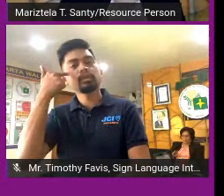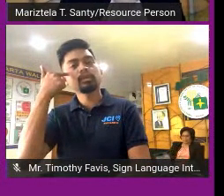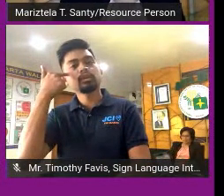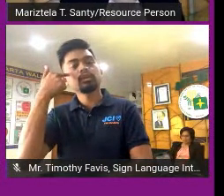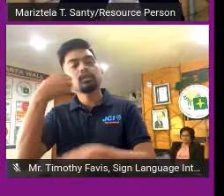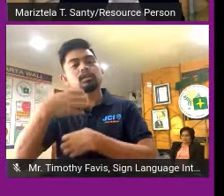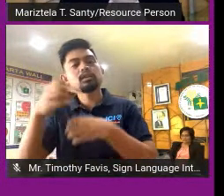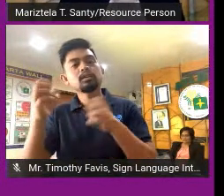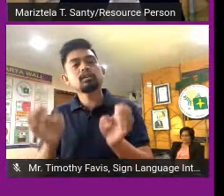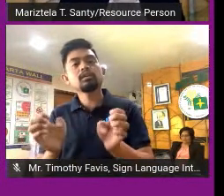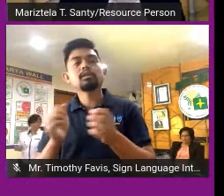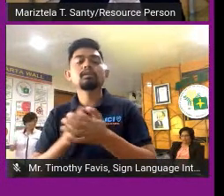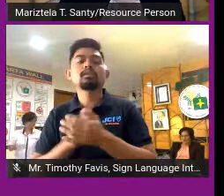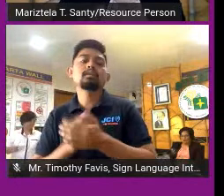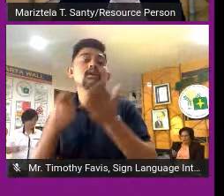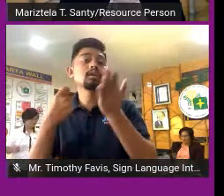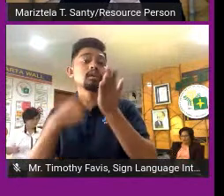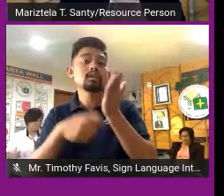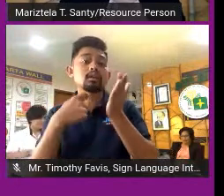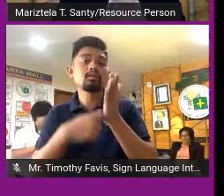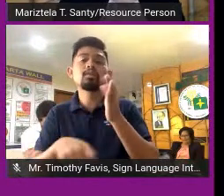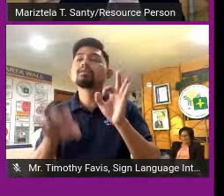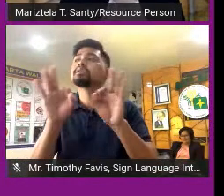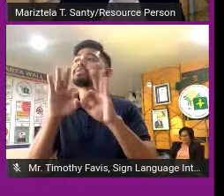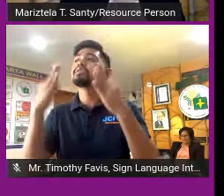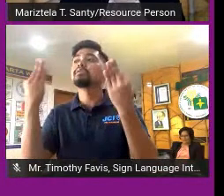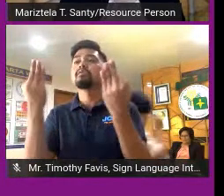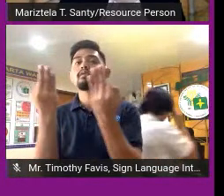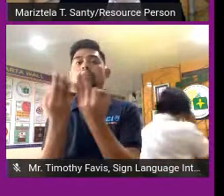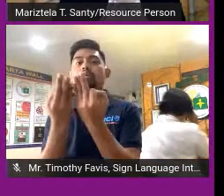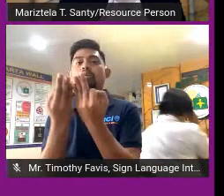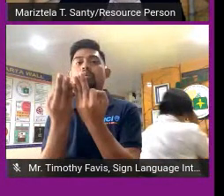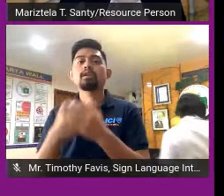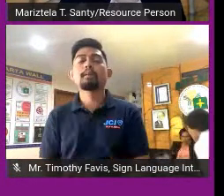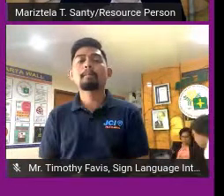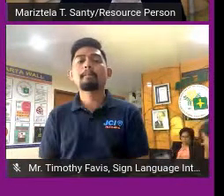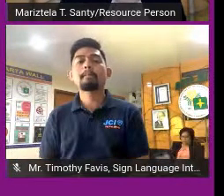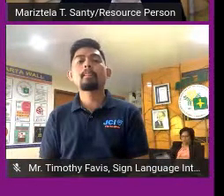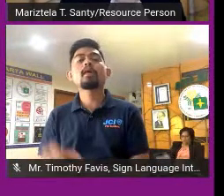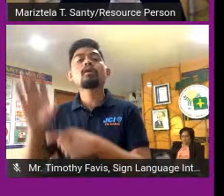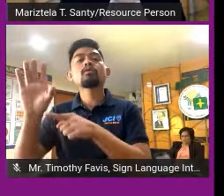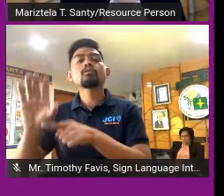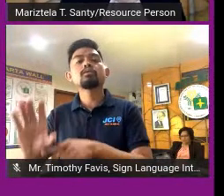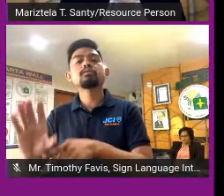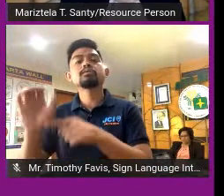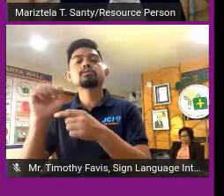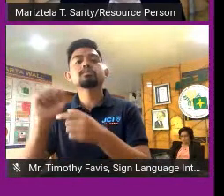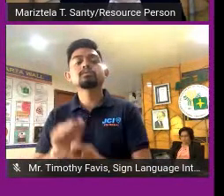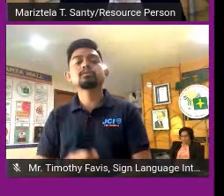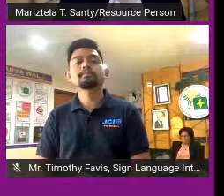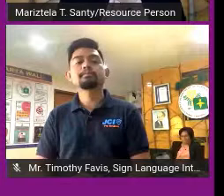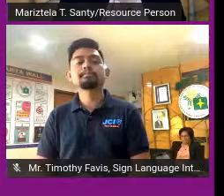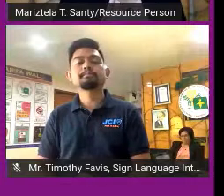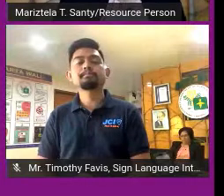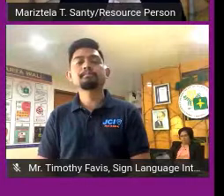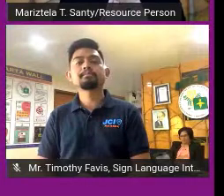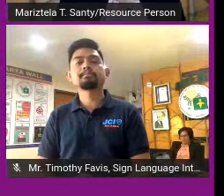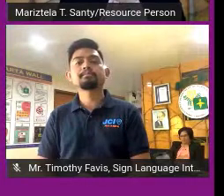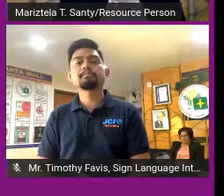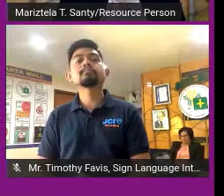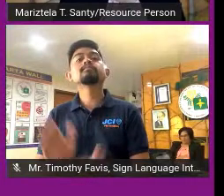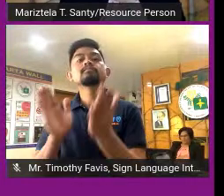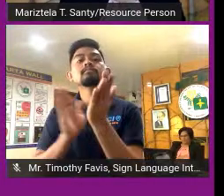you have the technology, you have your family, you have the cultures, you